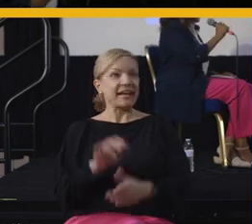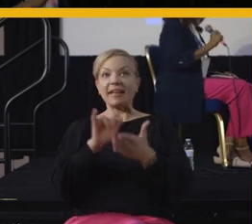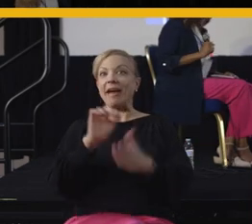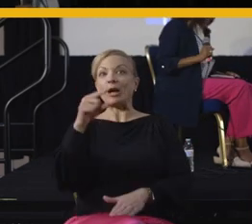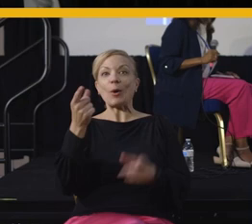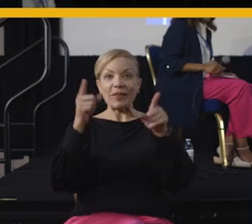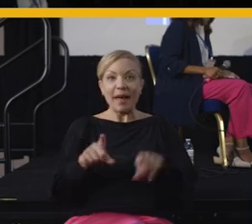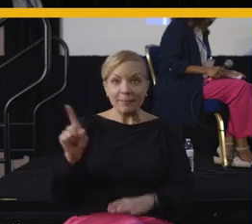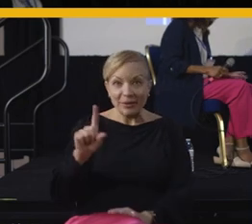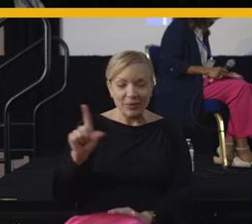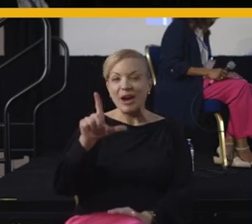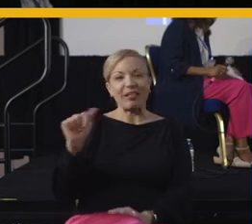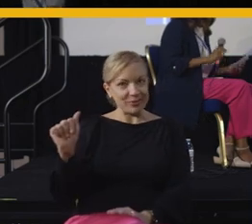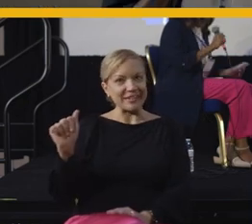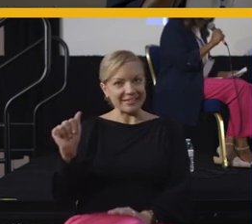Louisiana.